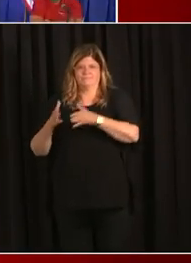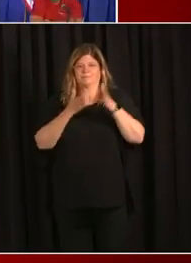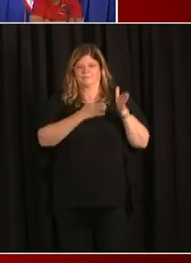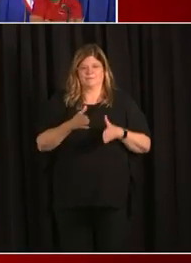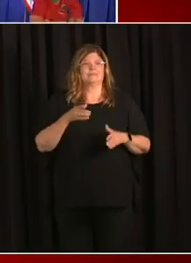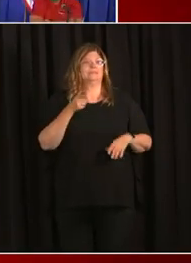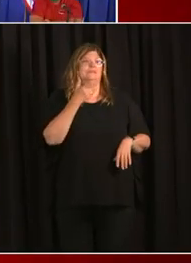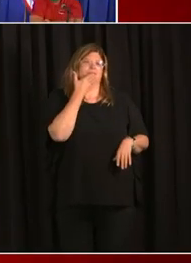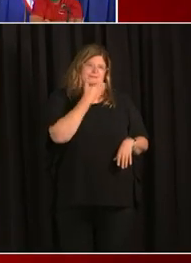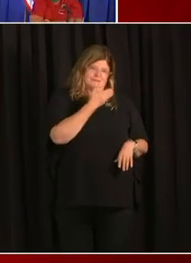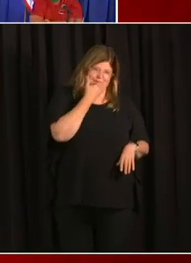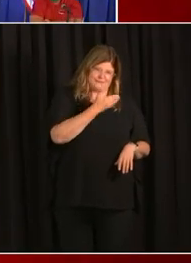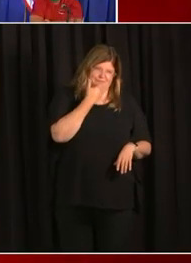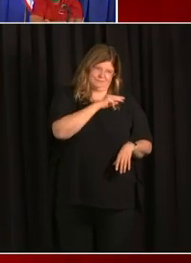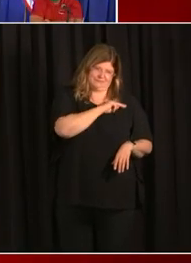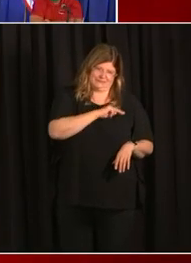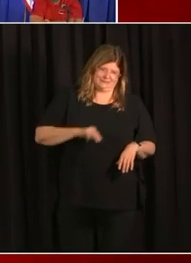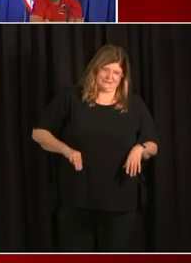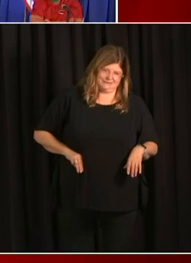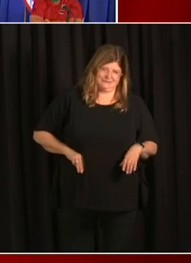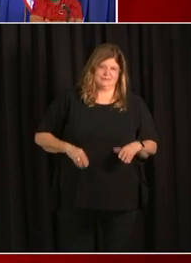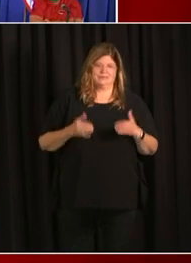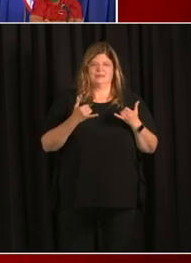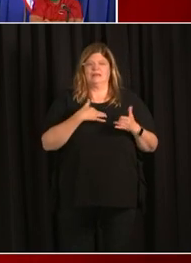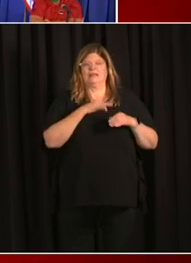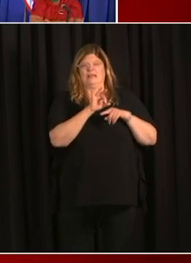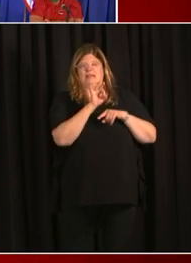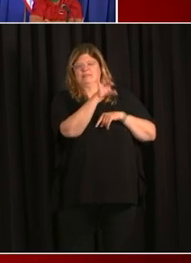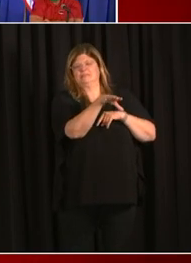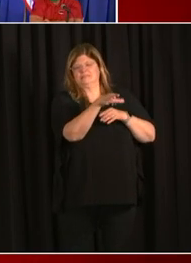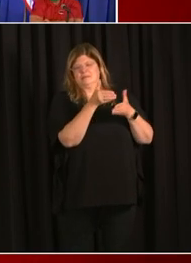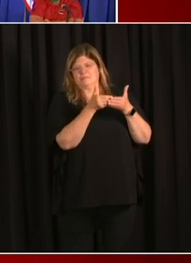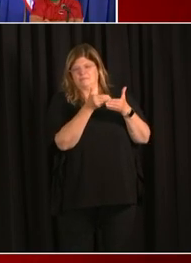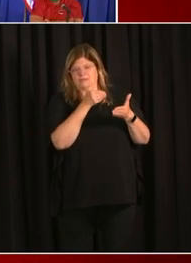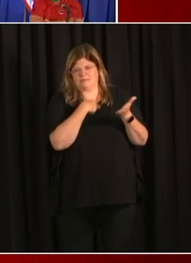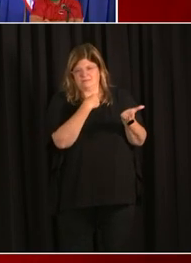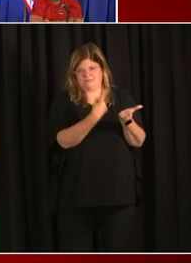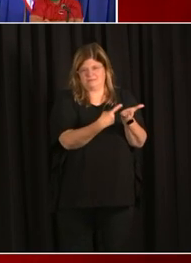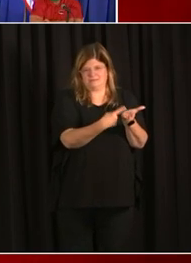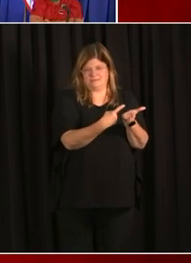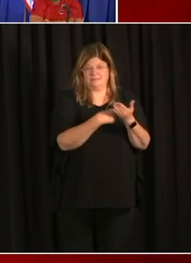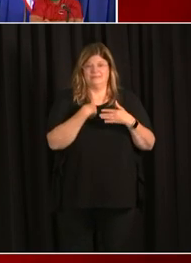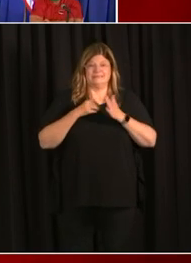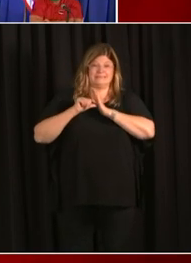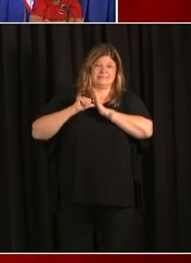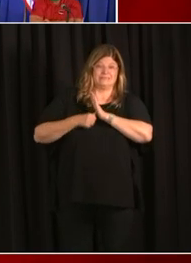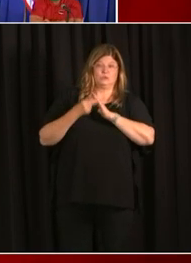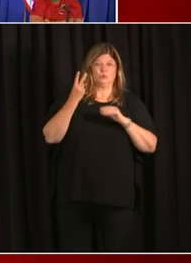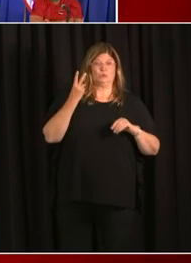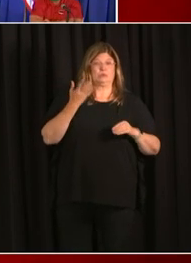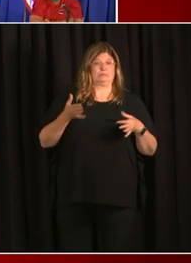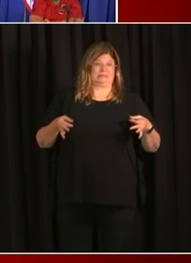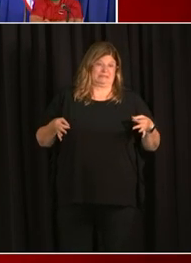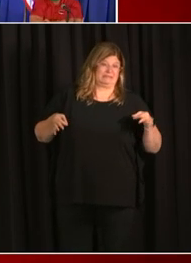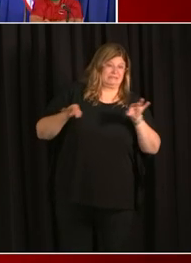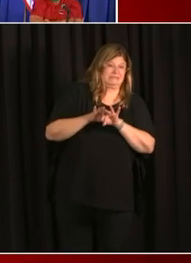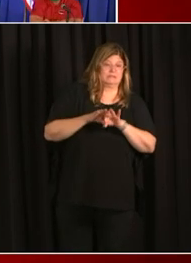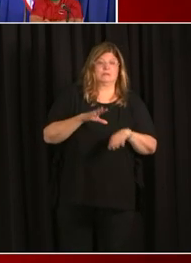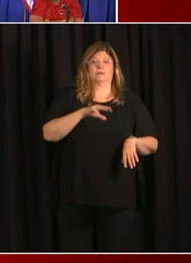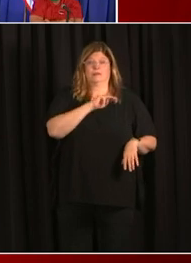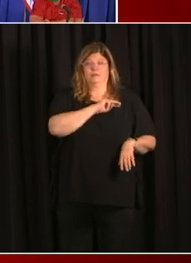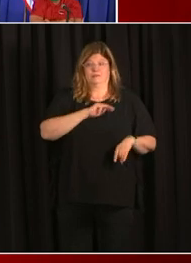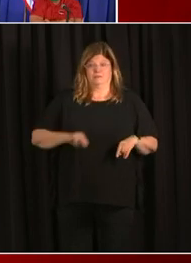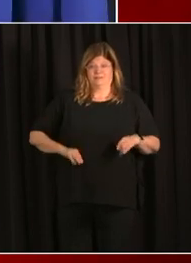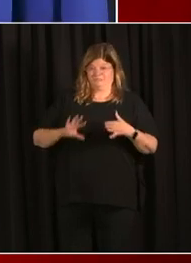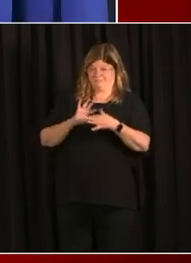just want to note, before we go into the 6 pillars, two of very important things that the Mayor talked about in the